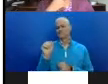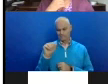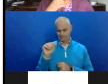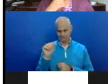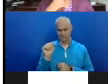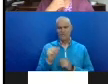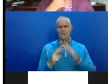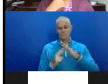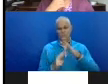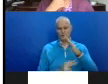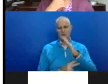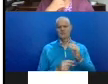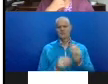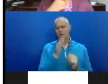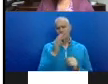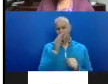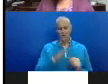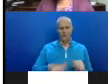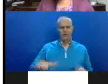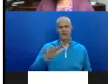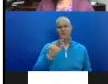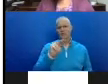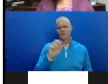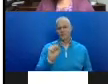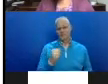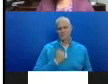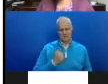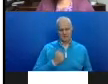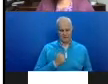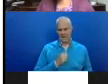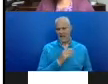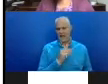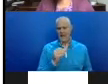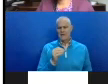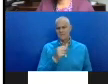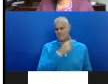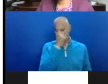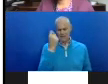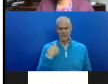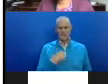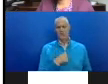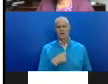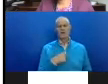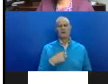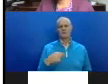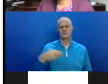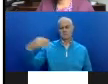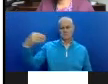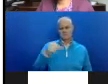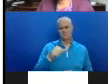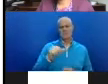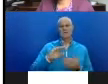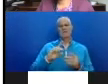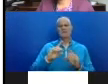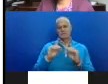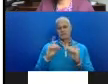Bridges is in a rural community in Nova Scotia, and so because we're funded through the Department of Community Service and not justice,